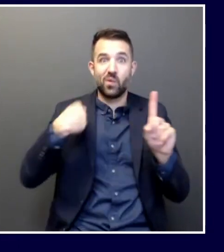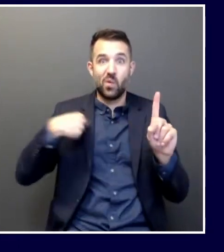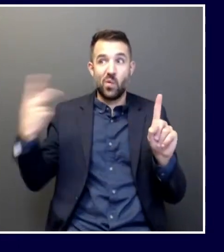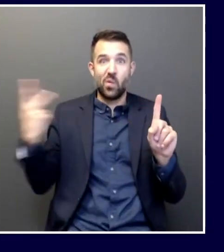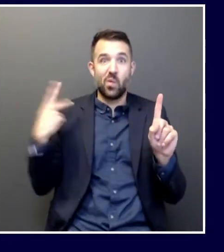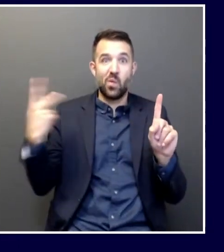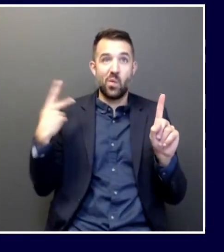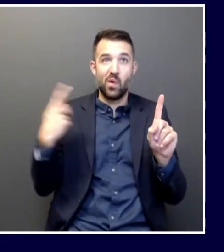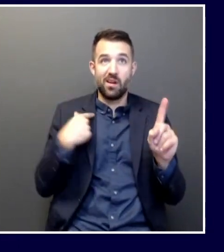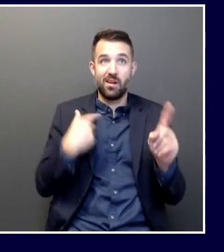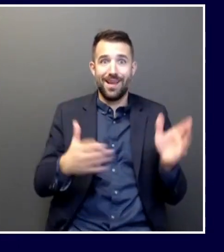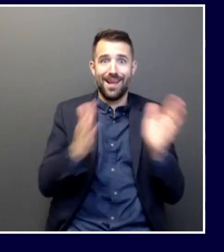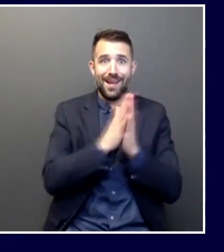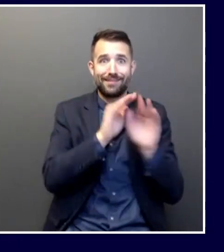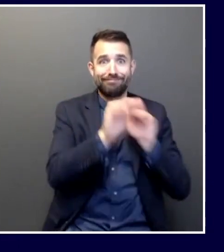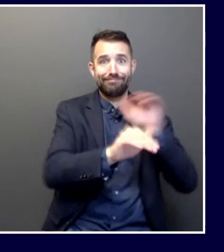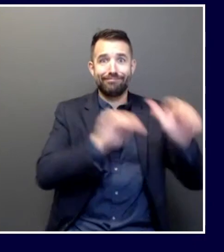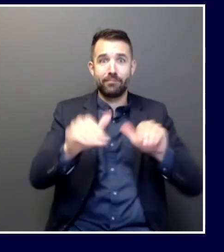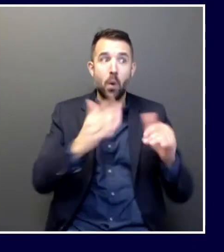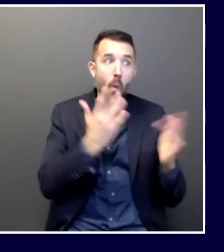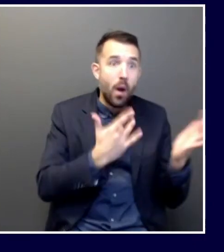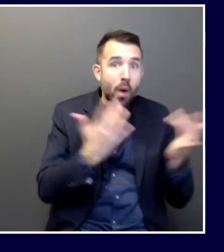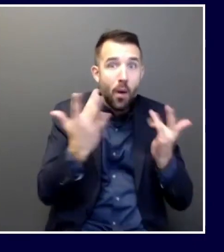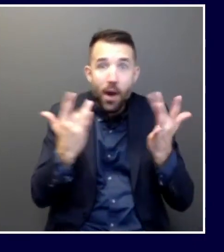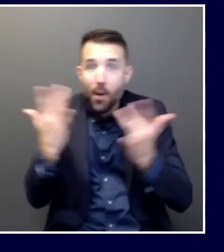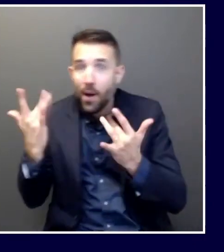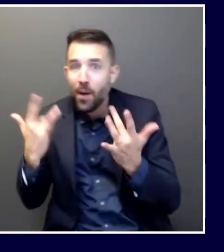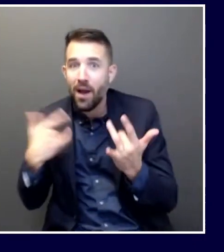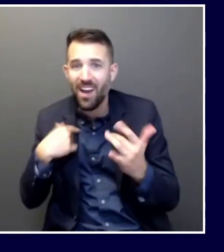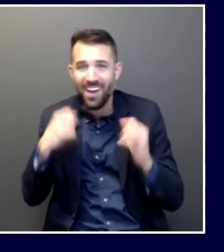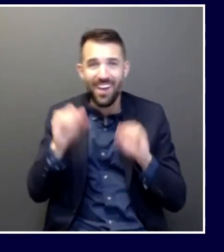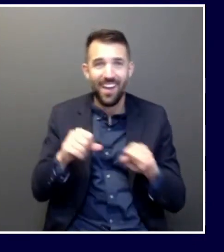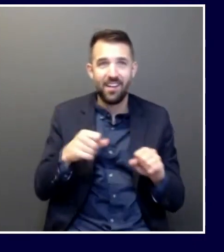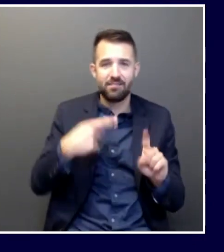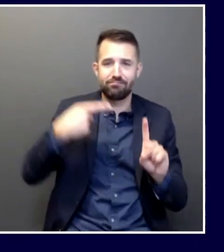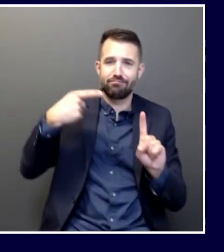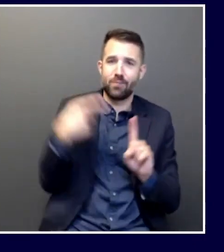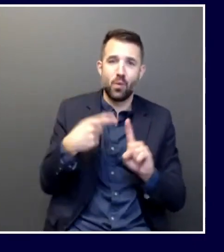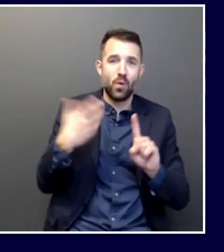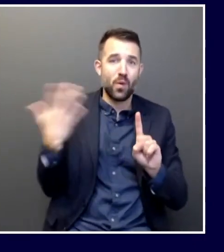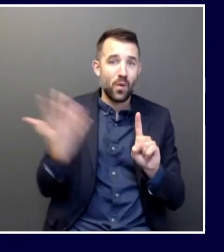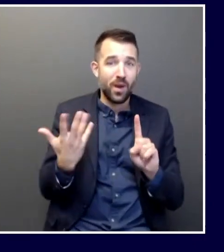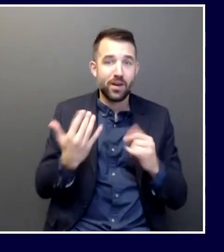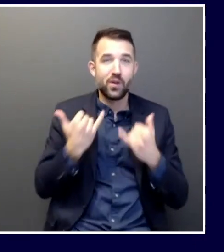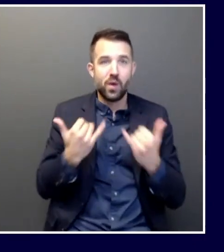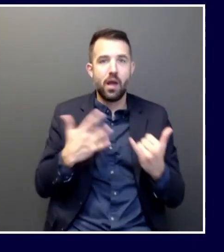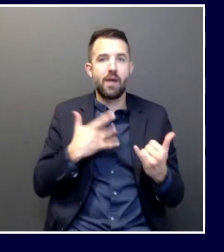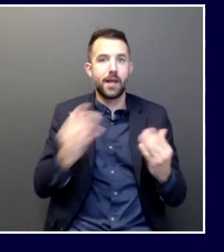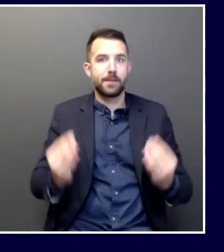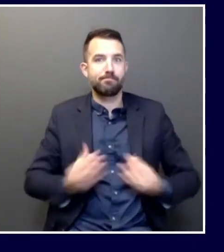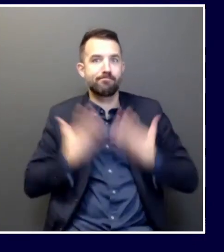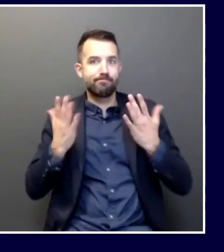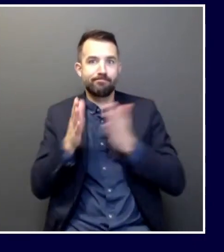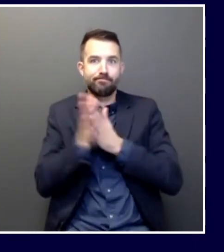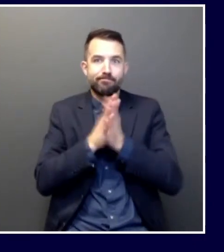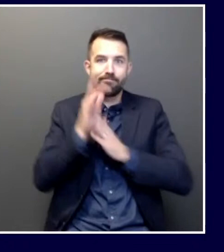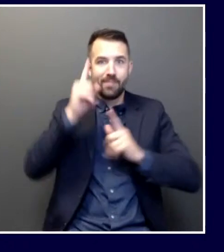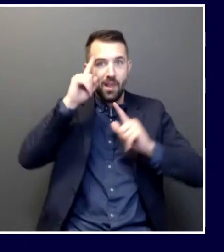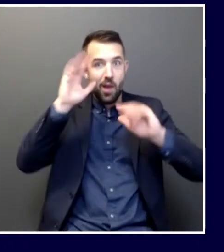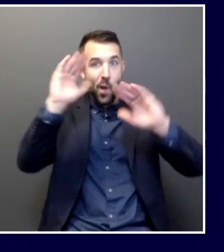do think it gives us all hope that we really can continue our effort to make Maine people safe through the